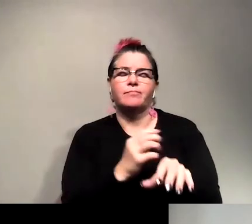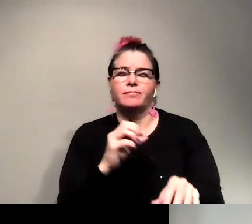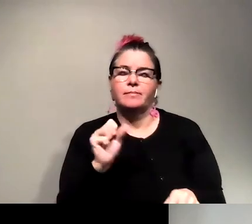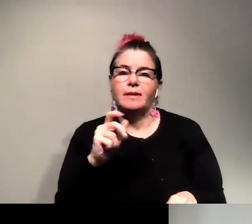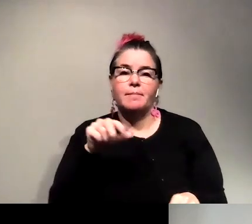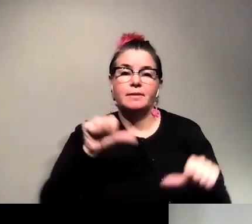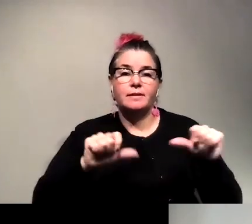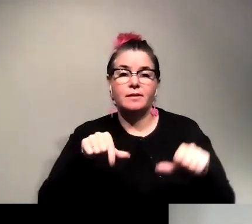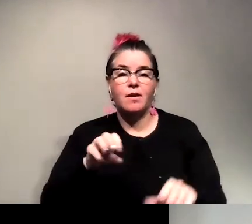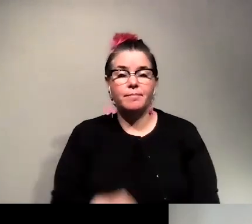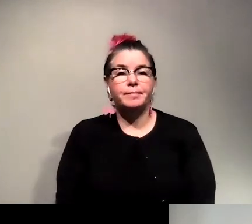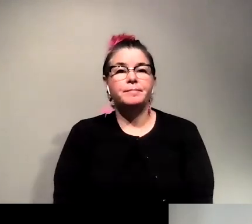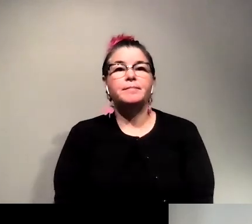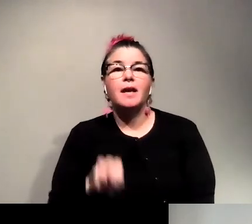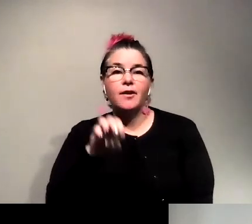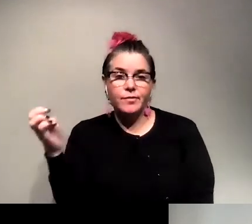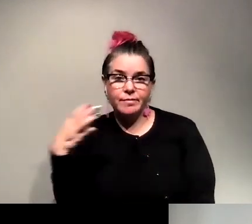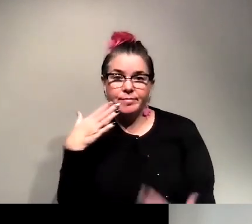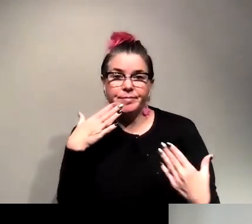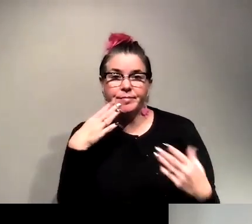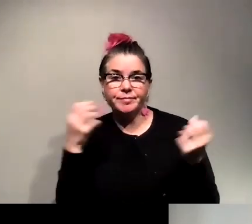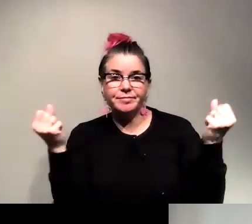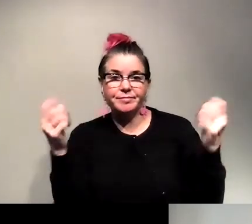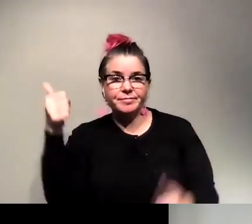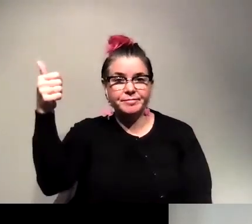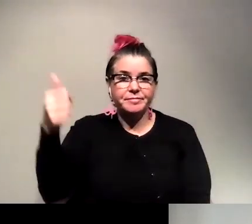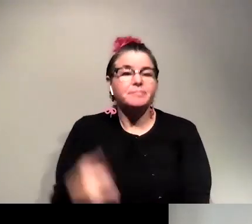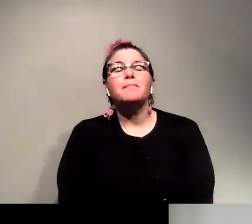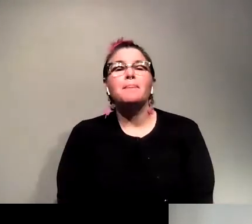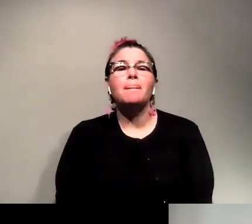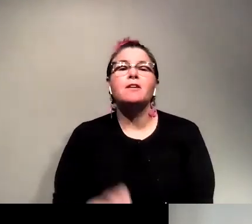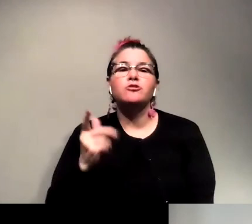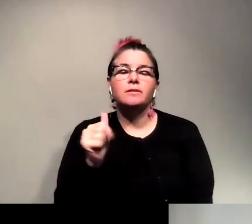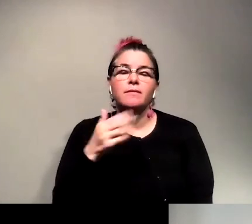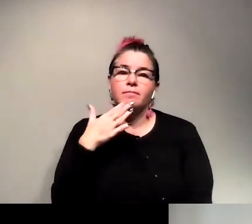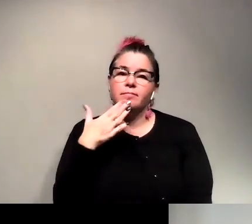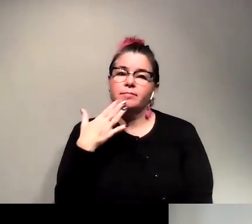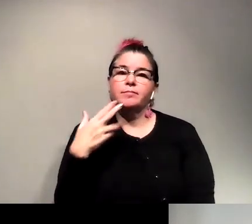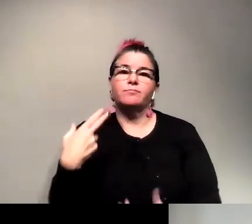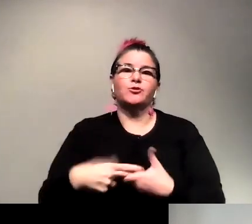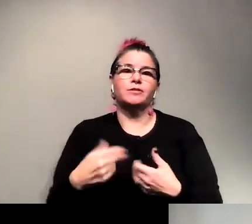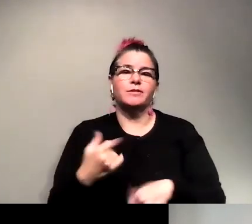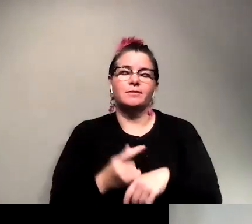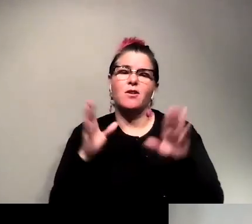skypeascientist.com. Erin, thank you for signing for us. Chelsea, thanks for taking the time. This was awesome.